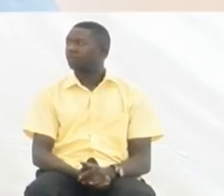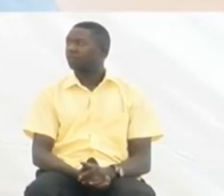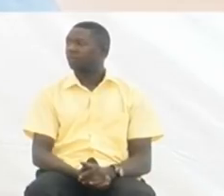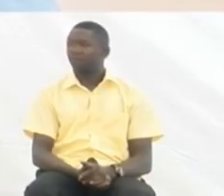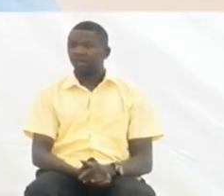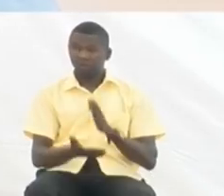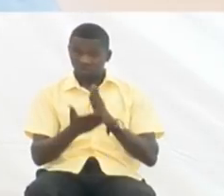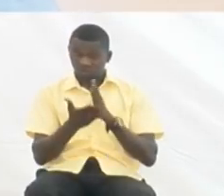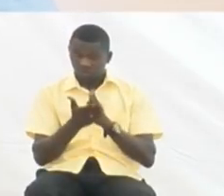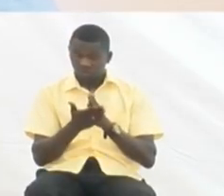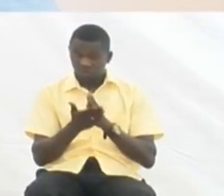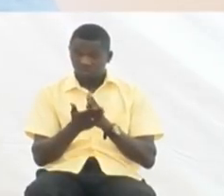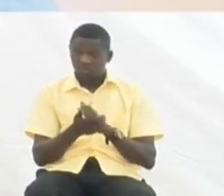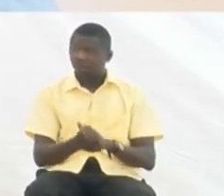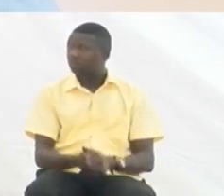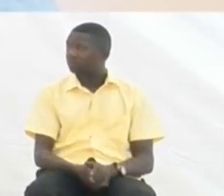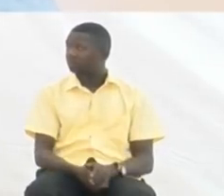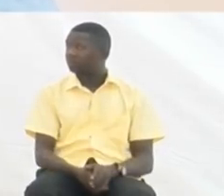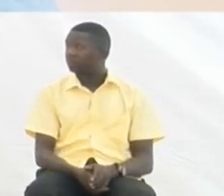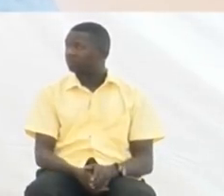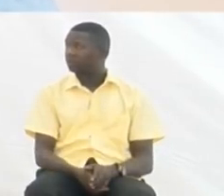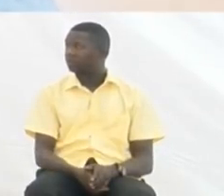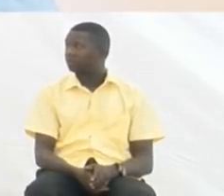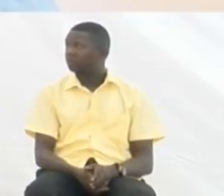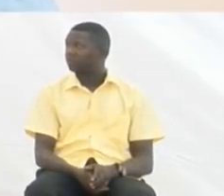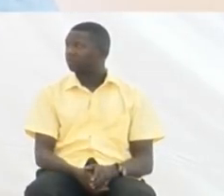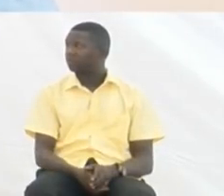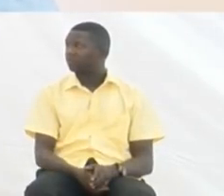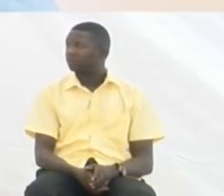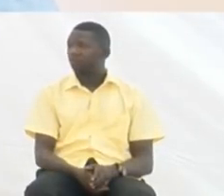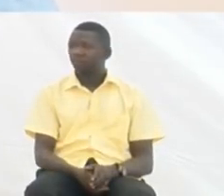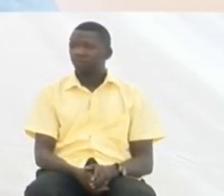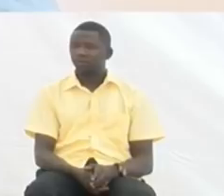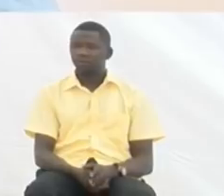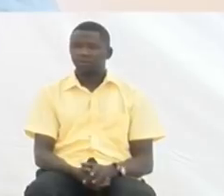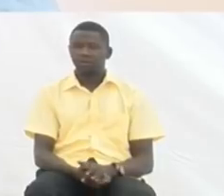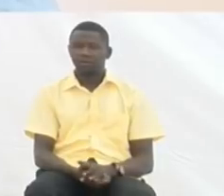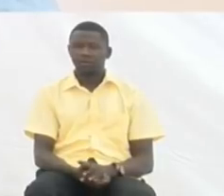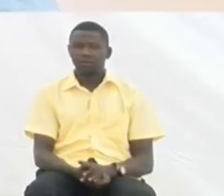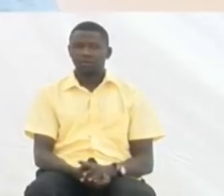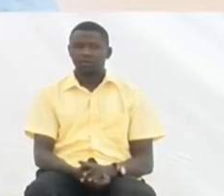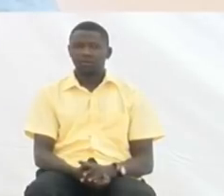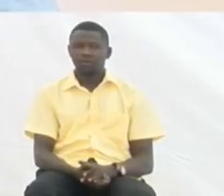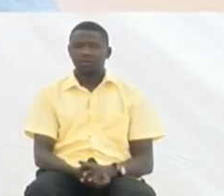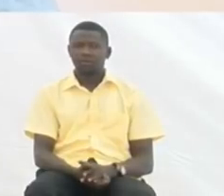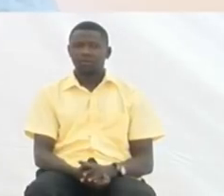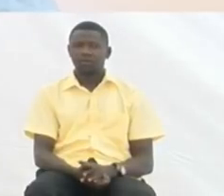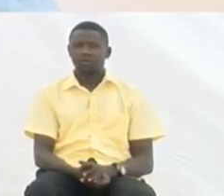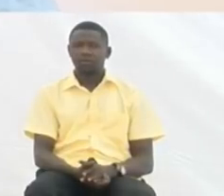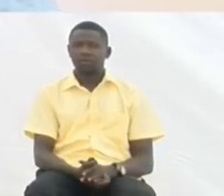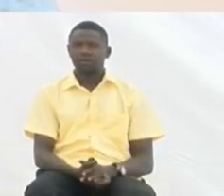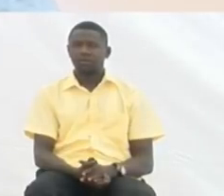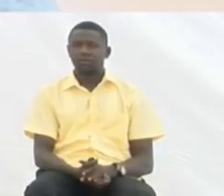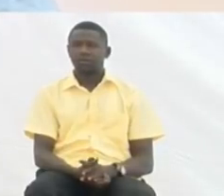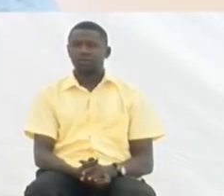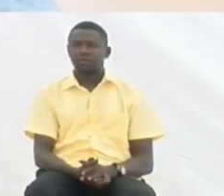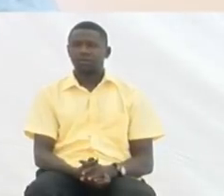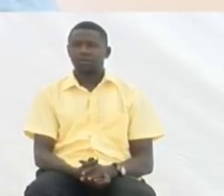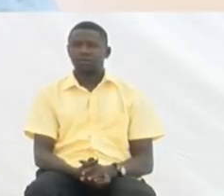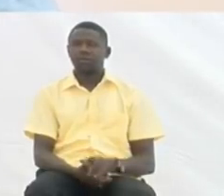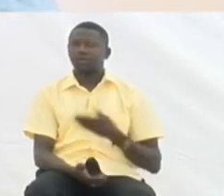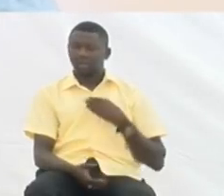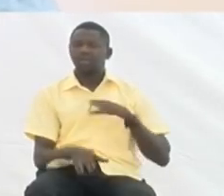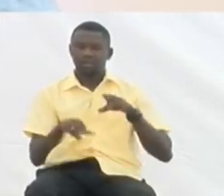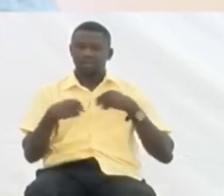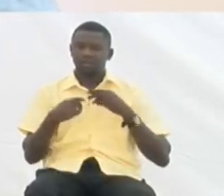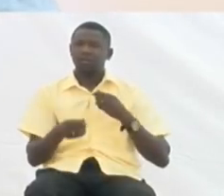Tonyalemba. Ako fo Tonyalemba. Aka yunishonda wala le katu konte. Yes. Jawara Jamano. I accept that